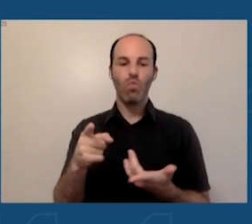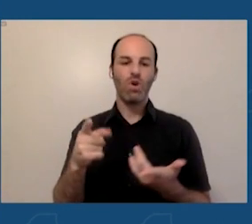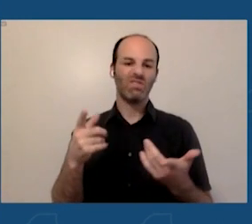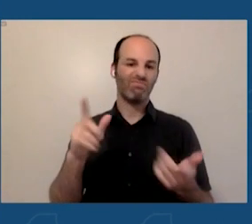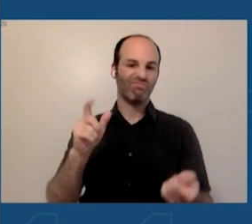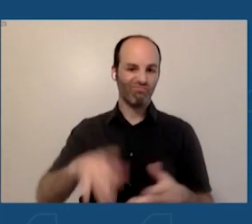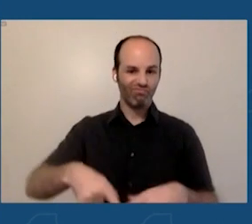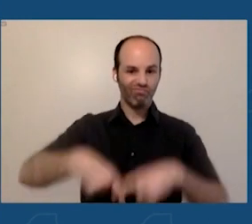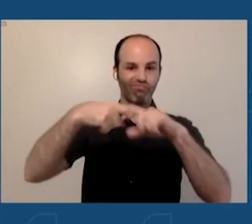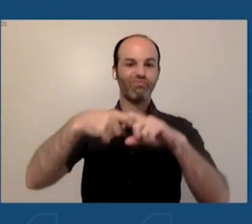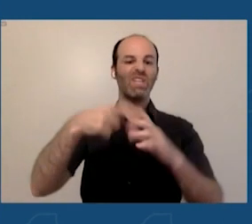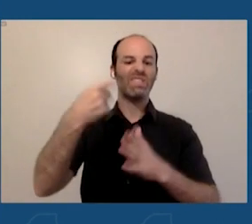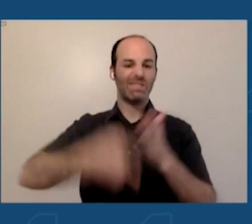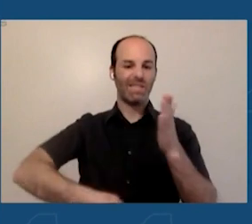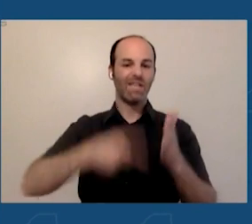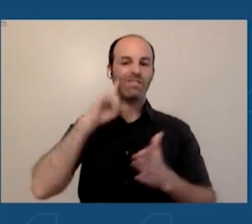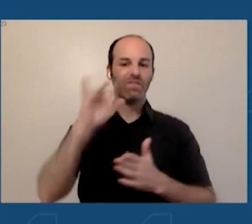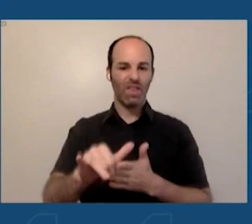this